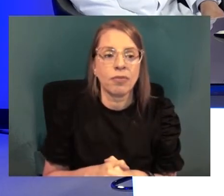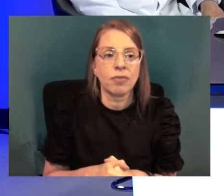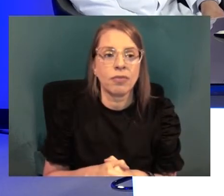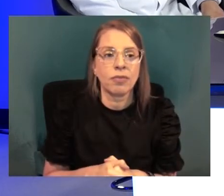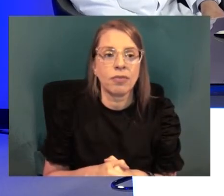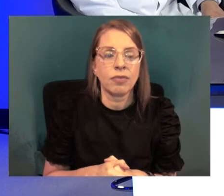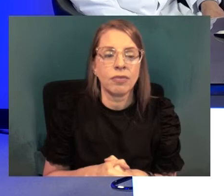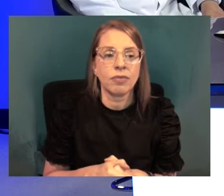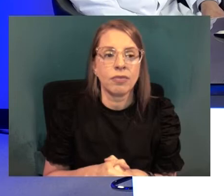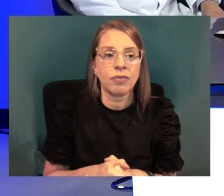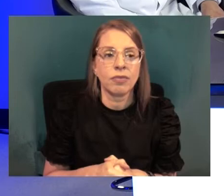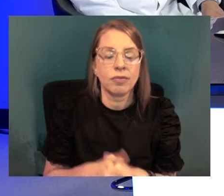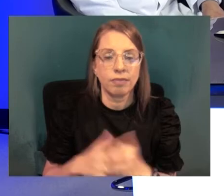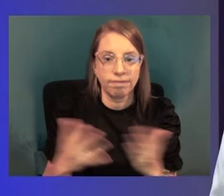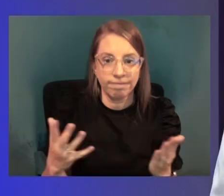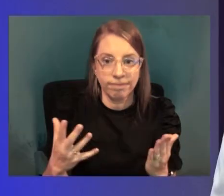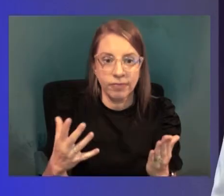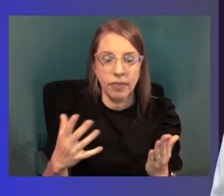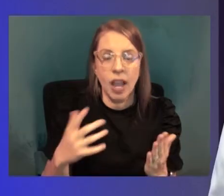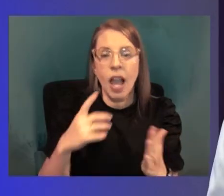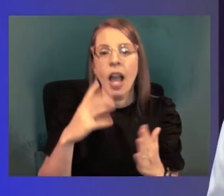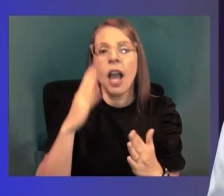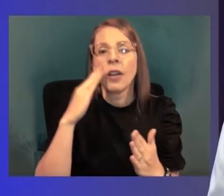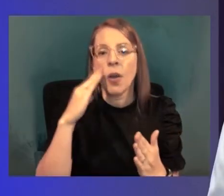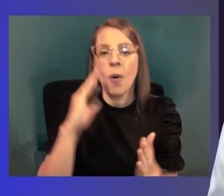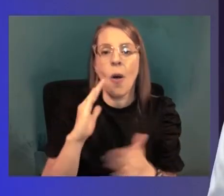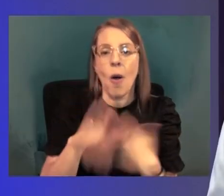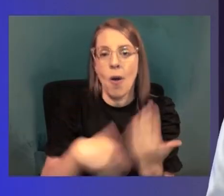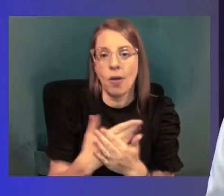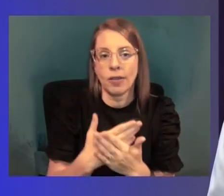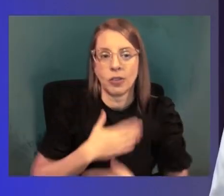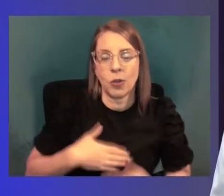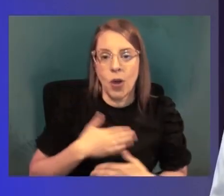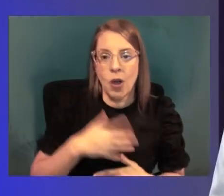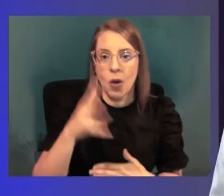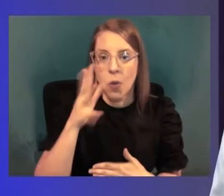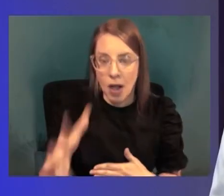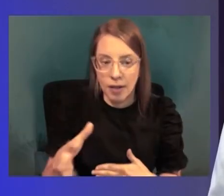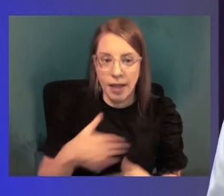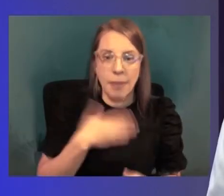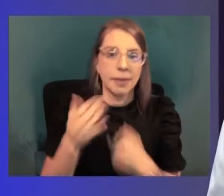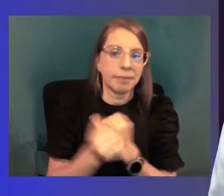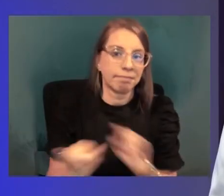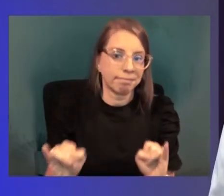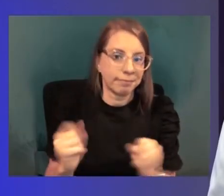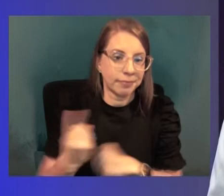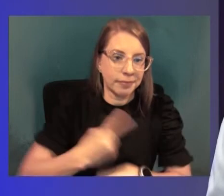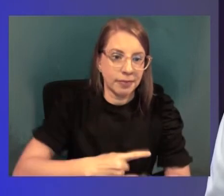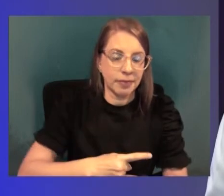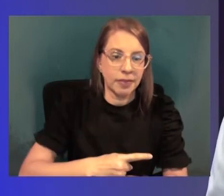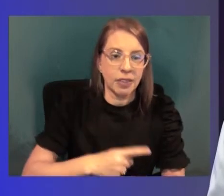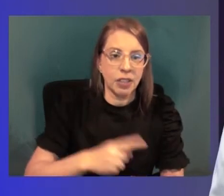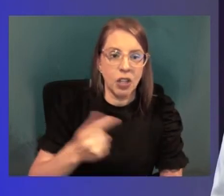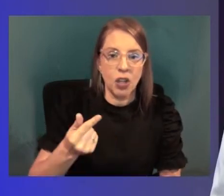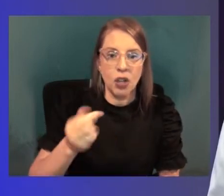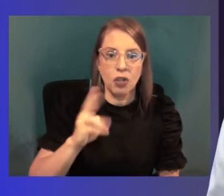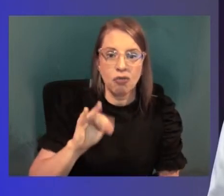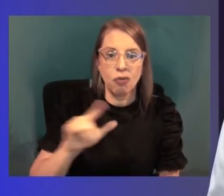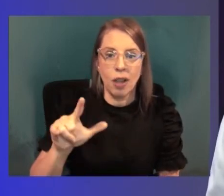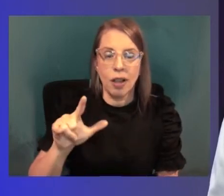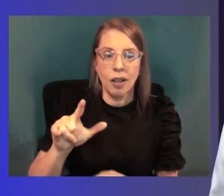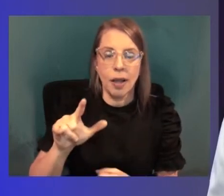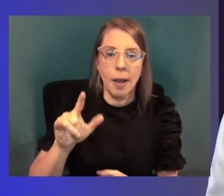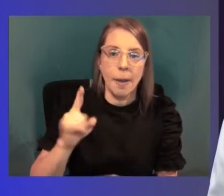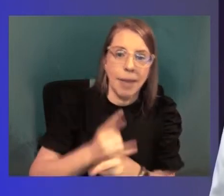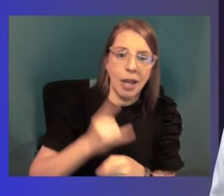we all will enjoy it. Be safe. Be safe around fireworks. Be safe around grills. Don't mix alcohol and any